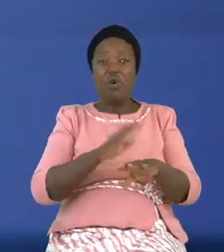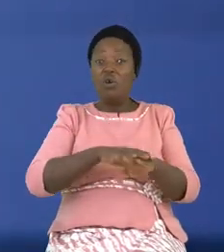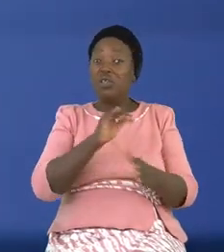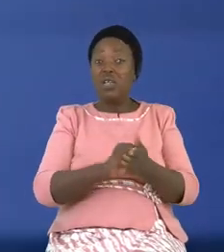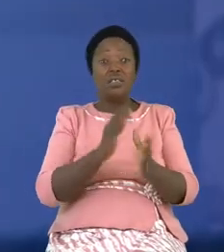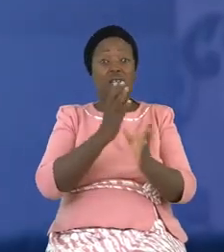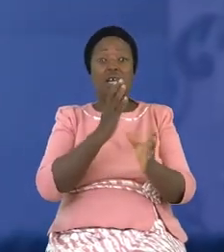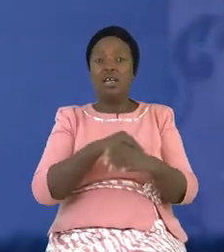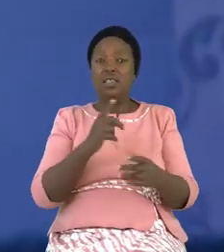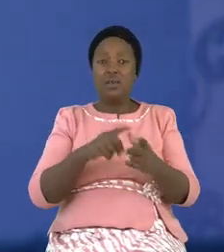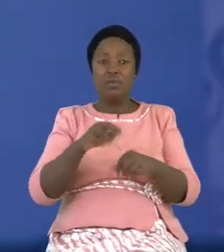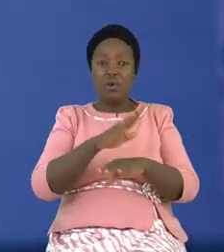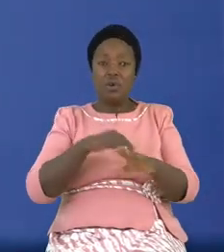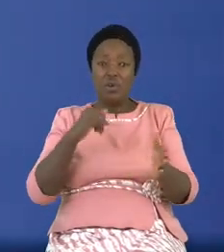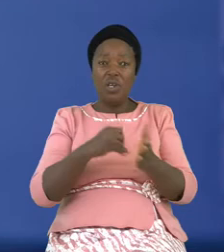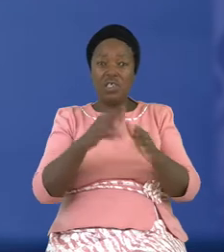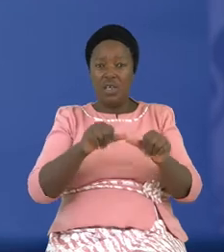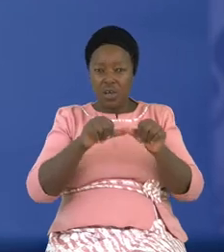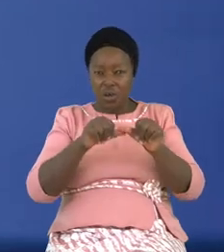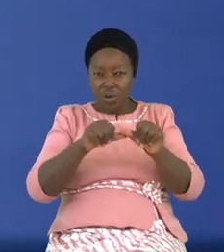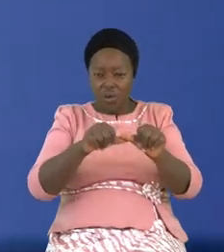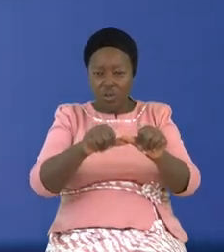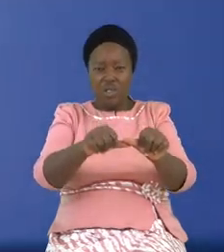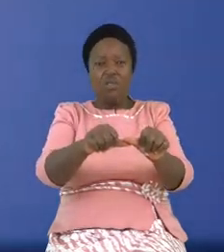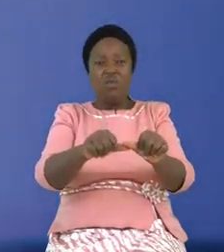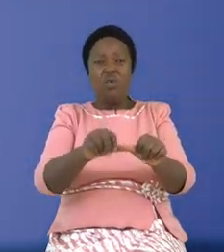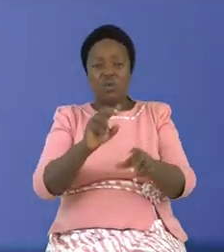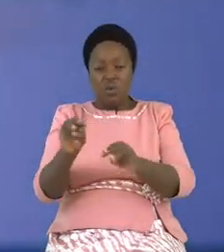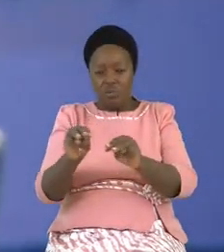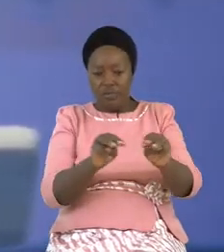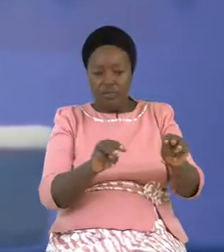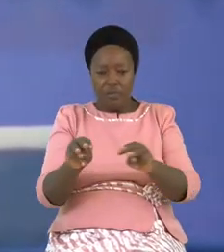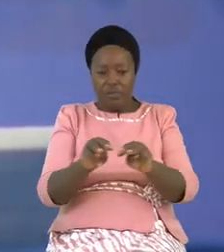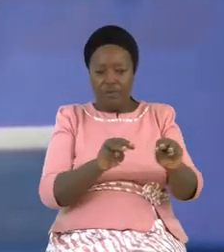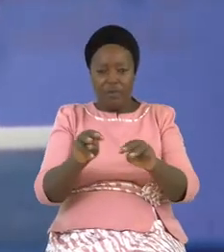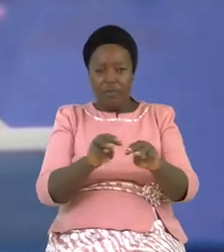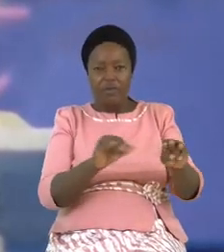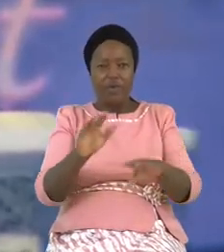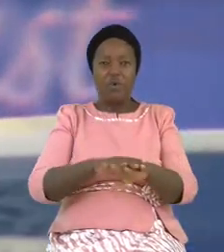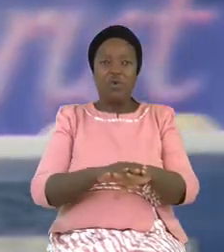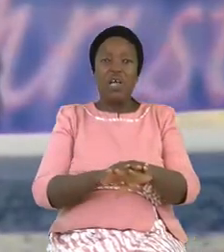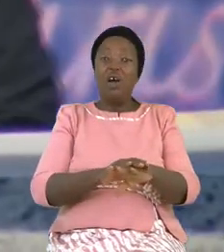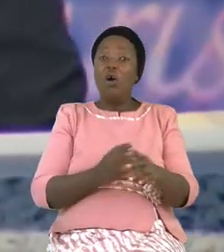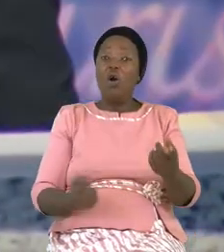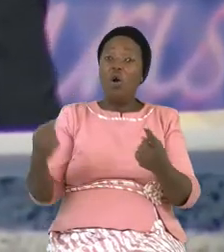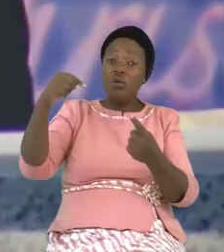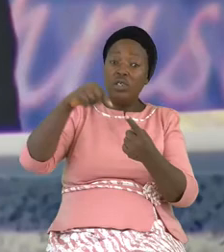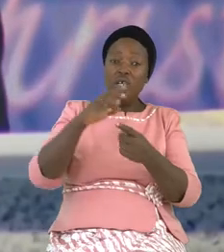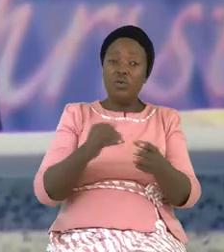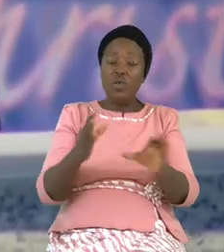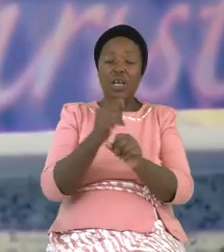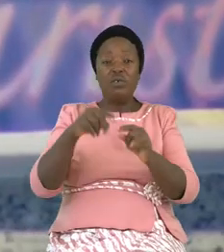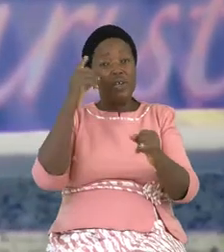We call it a continuum, that you're moving on and moving on and moving on until you get to the